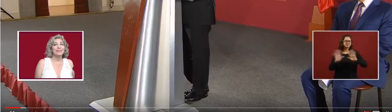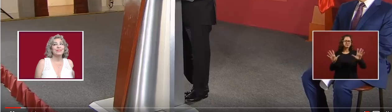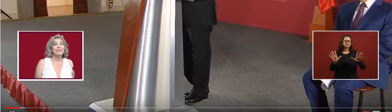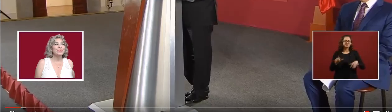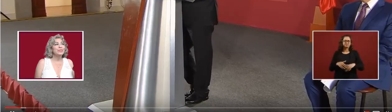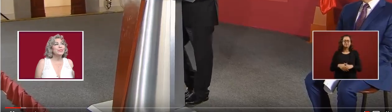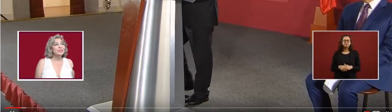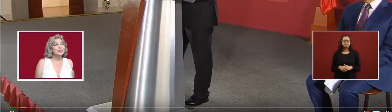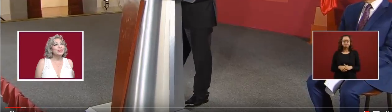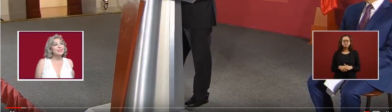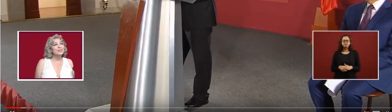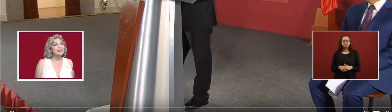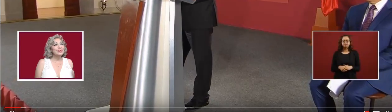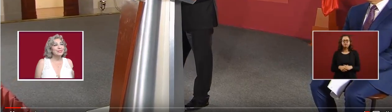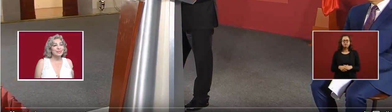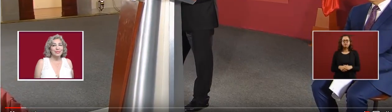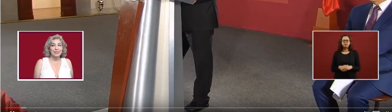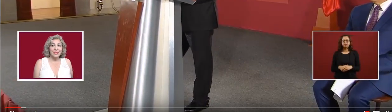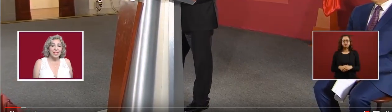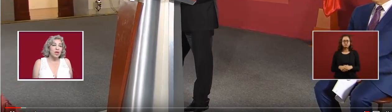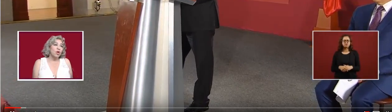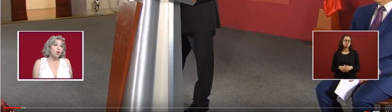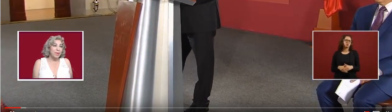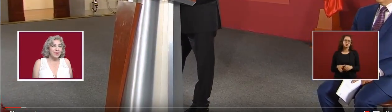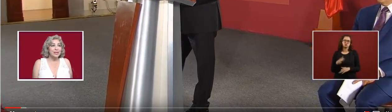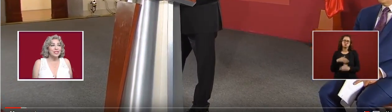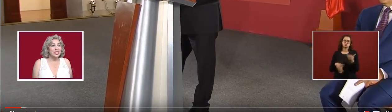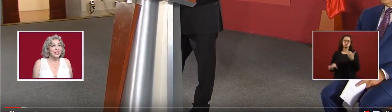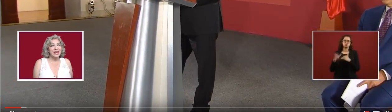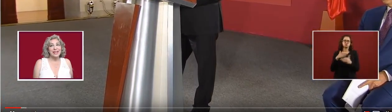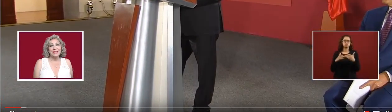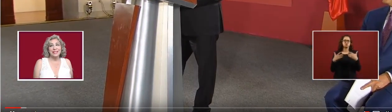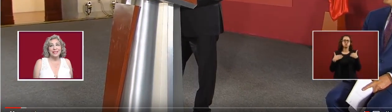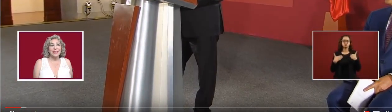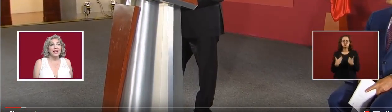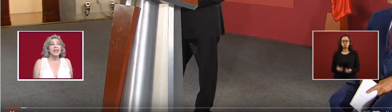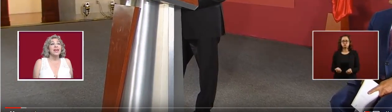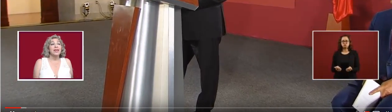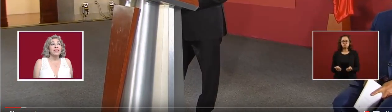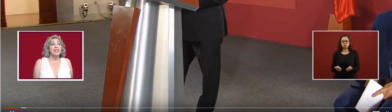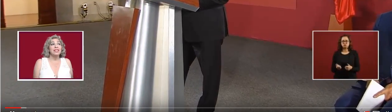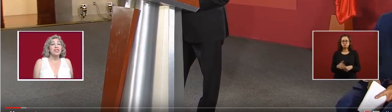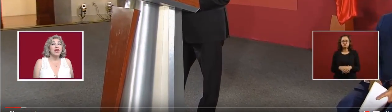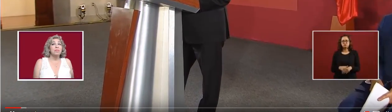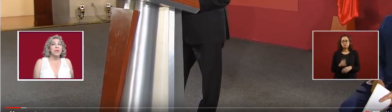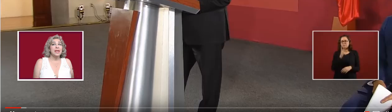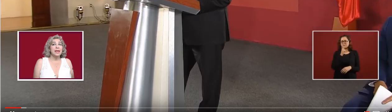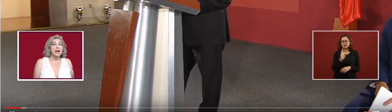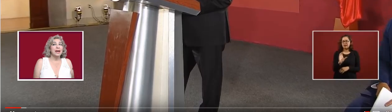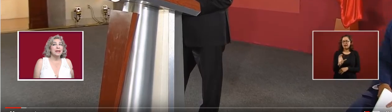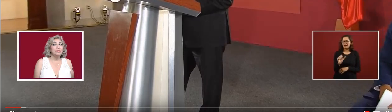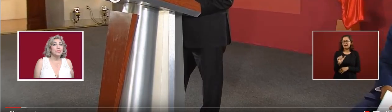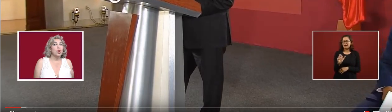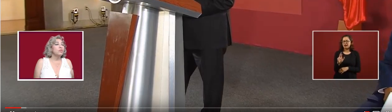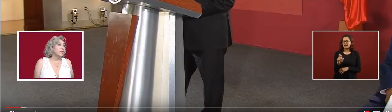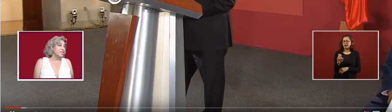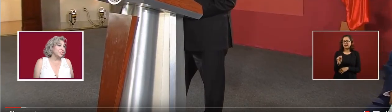or better understood as that there not be